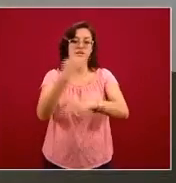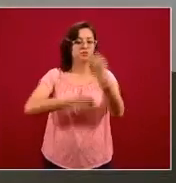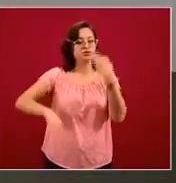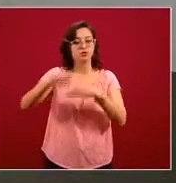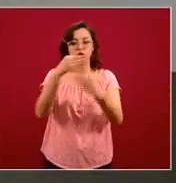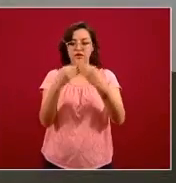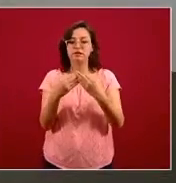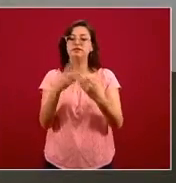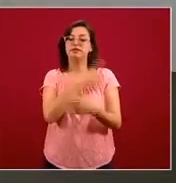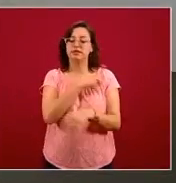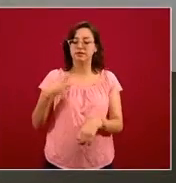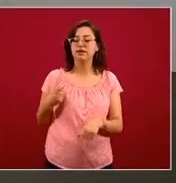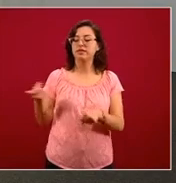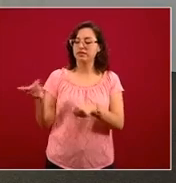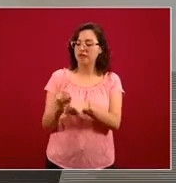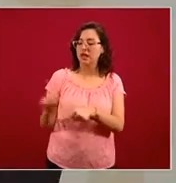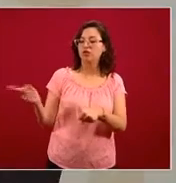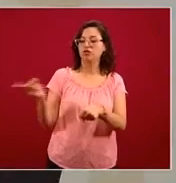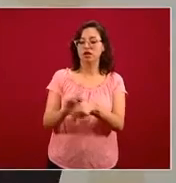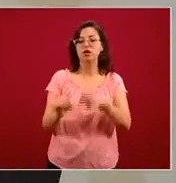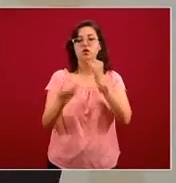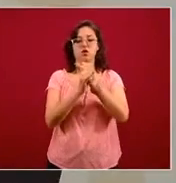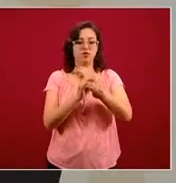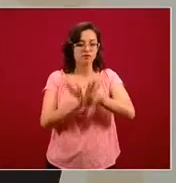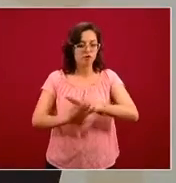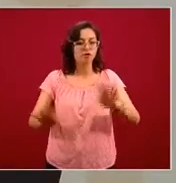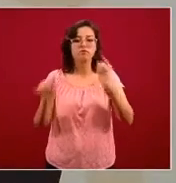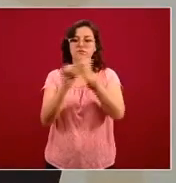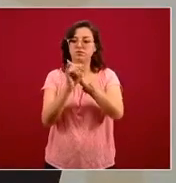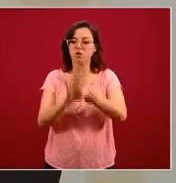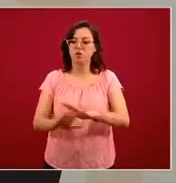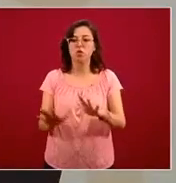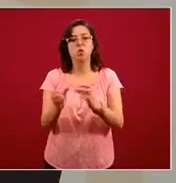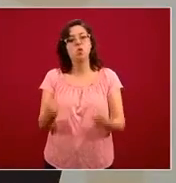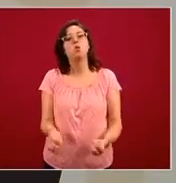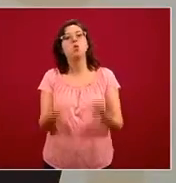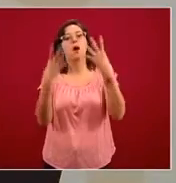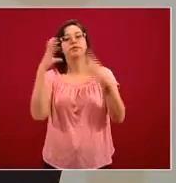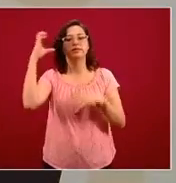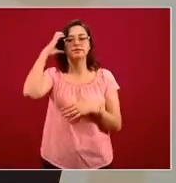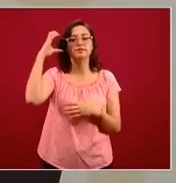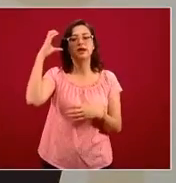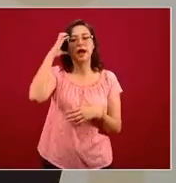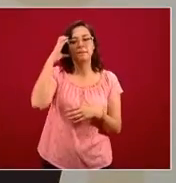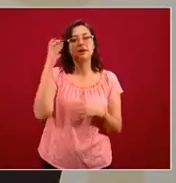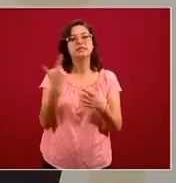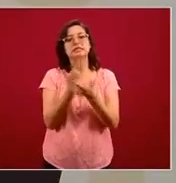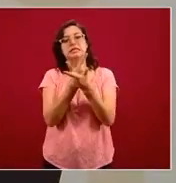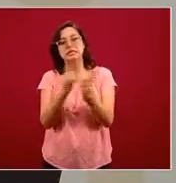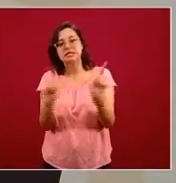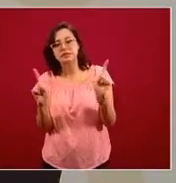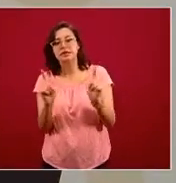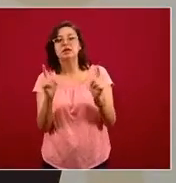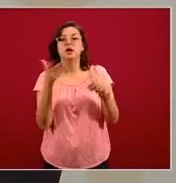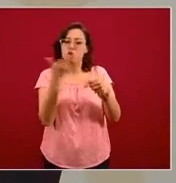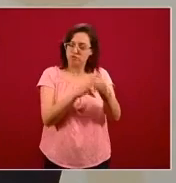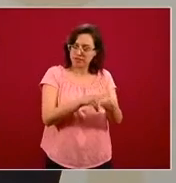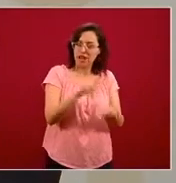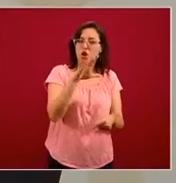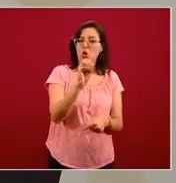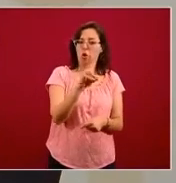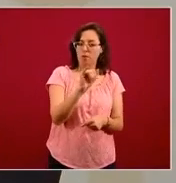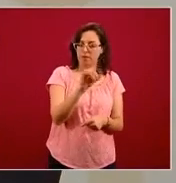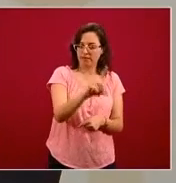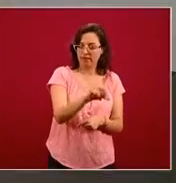Every institution has to inform about how many beds they have available